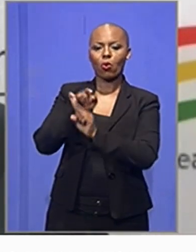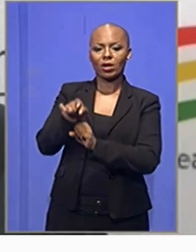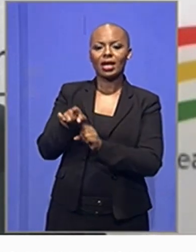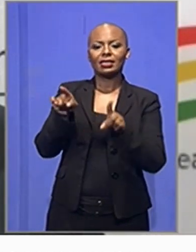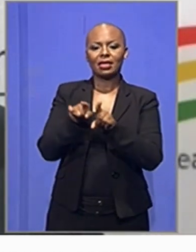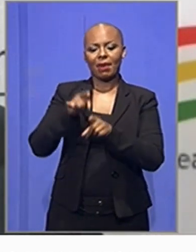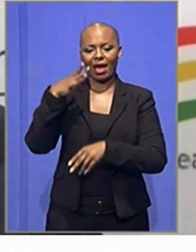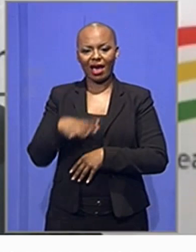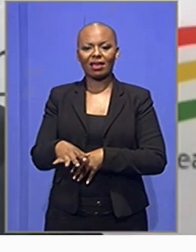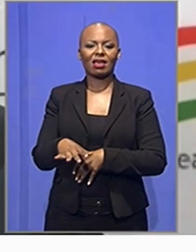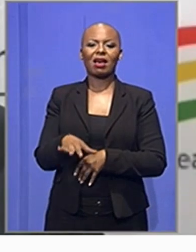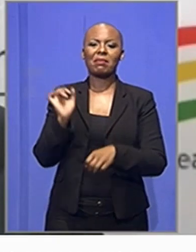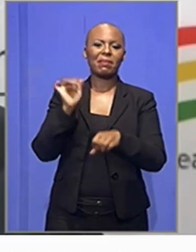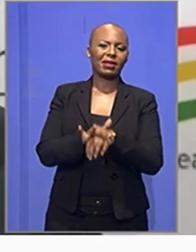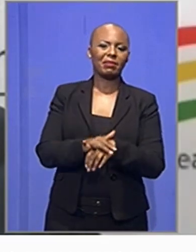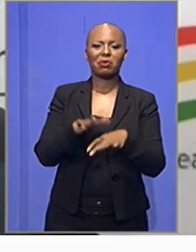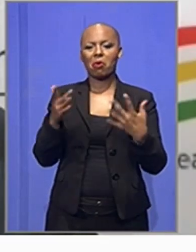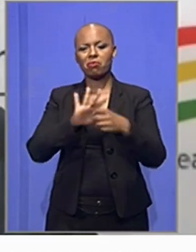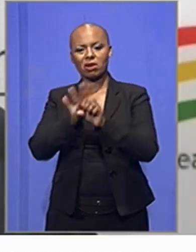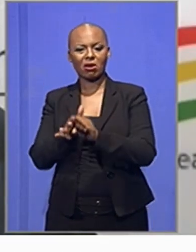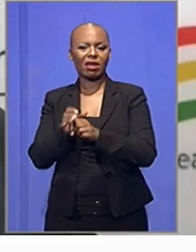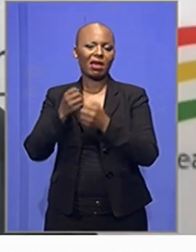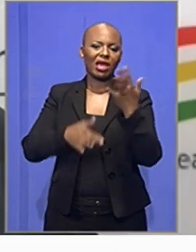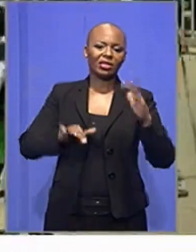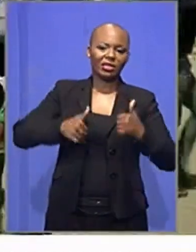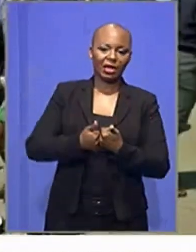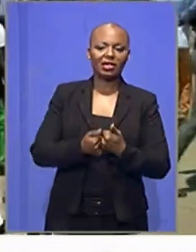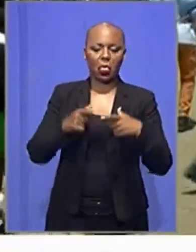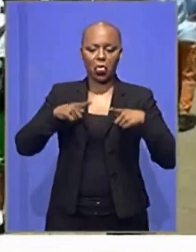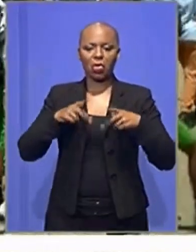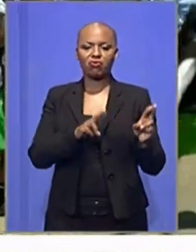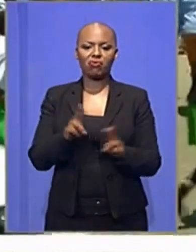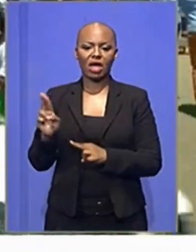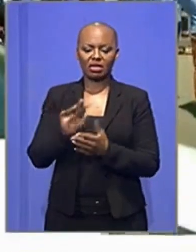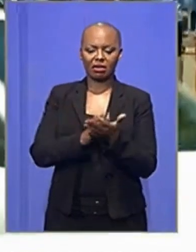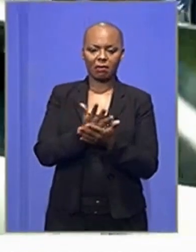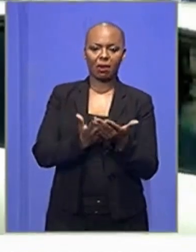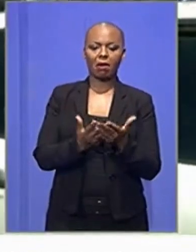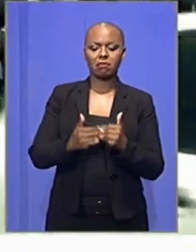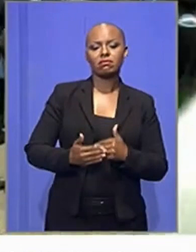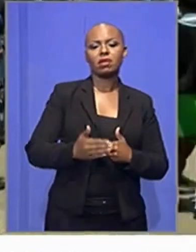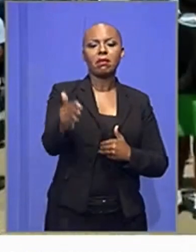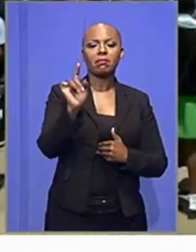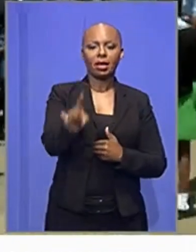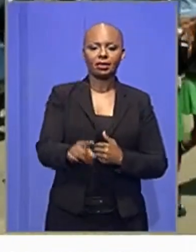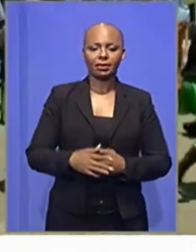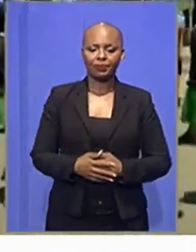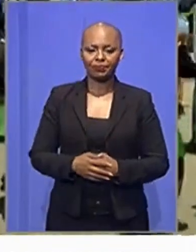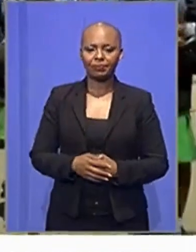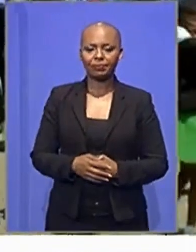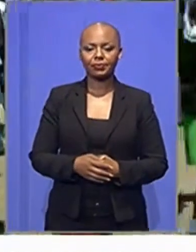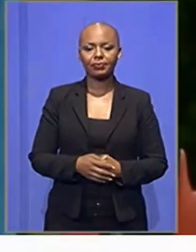other pandemic or life-threatening challenge that we may face. Motshekga a re mokgwa go katologana le one o